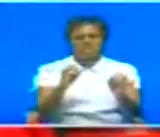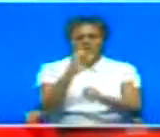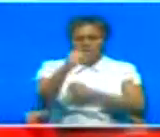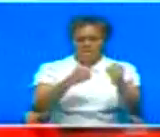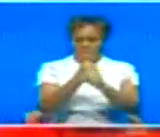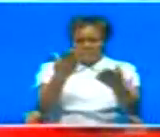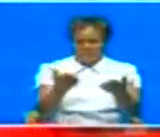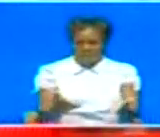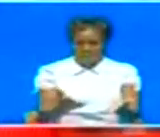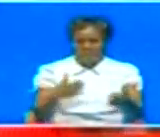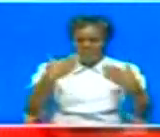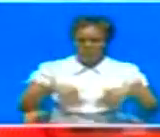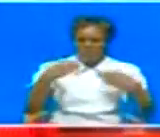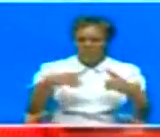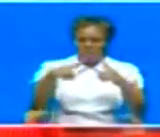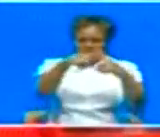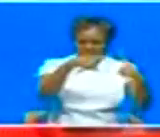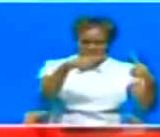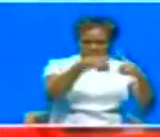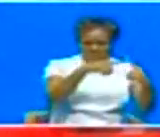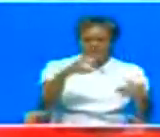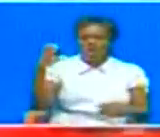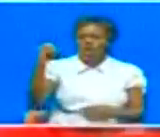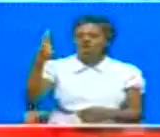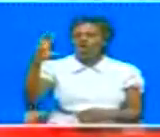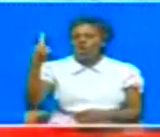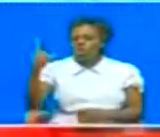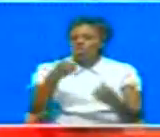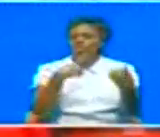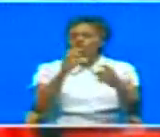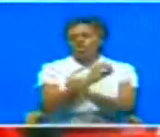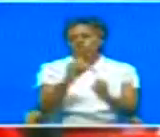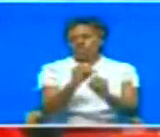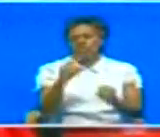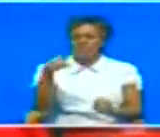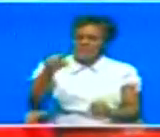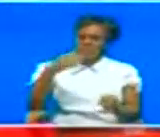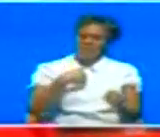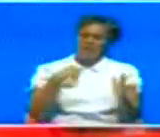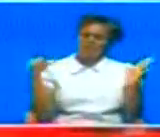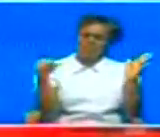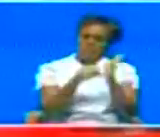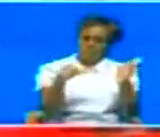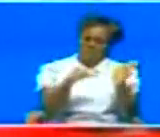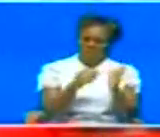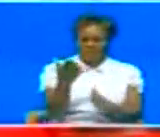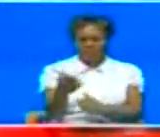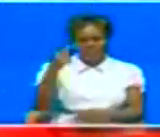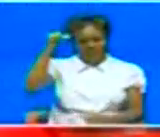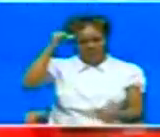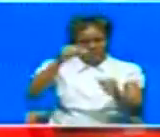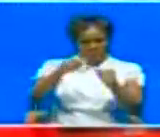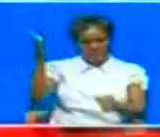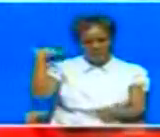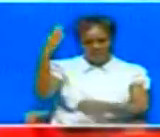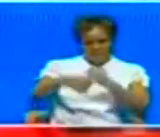7 people have been shot dead. Not a single member of parliament from CODA speaking about it. So CORD is part of the 18th game of the Jubilee government. I remember last year when the